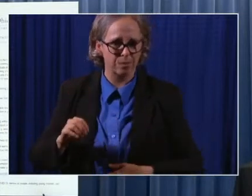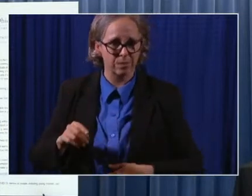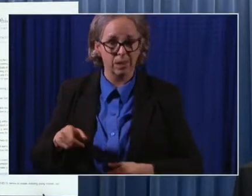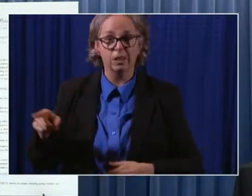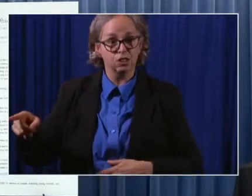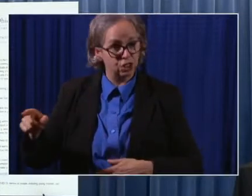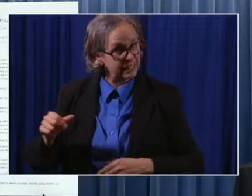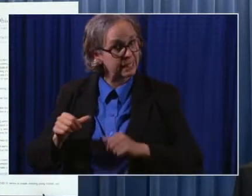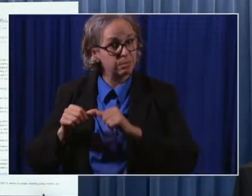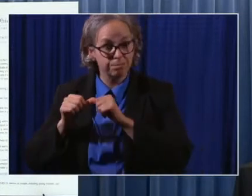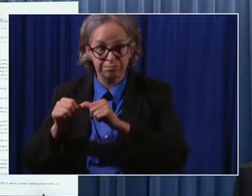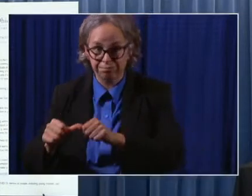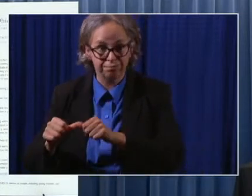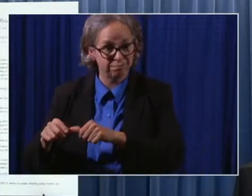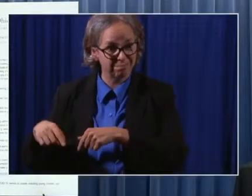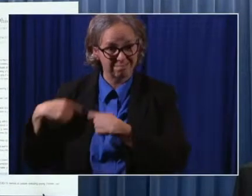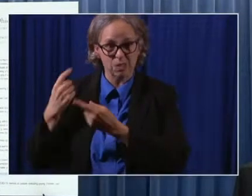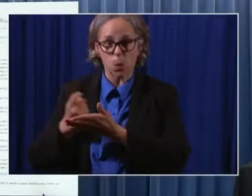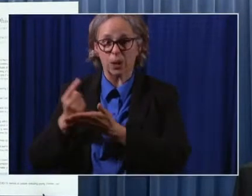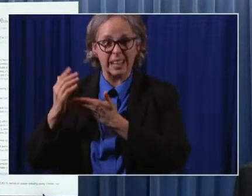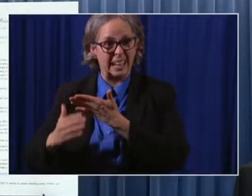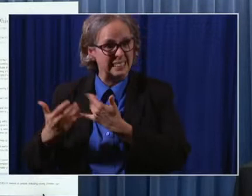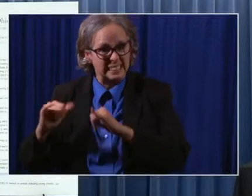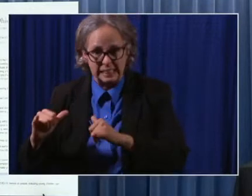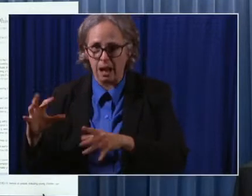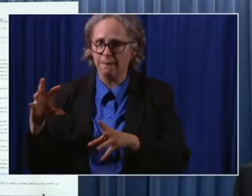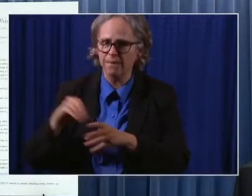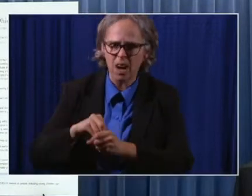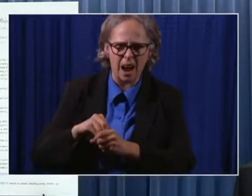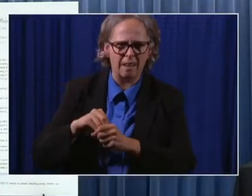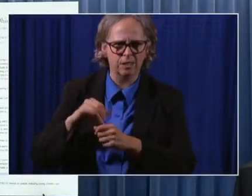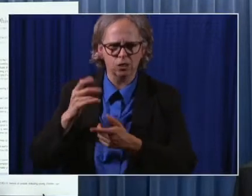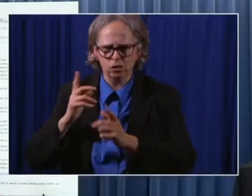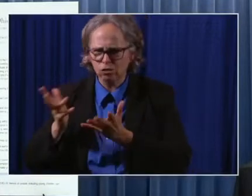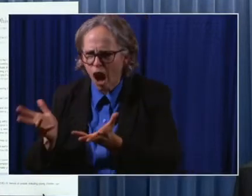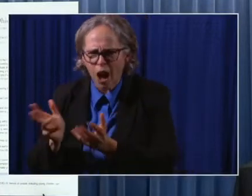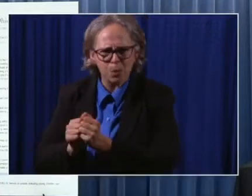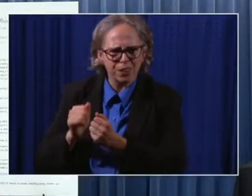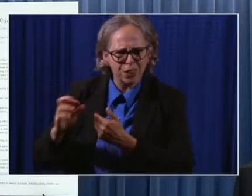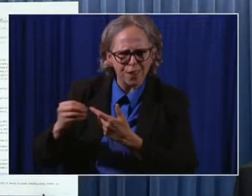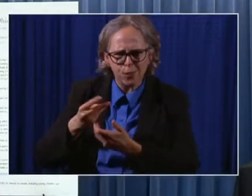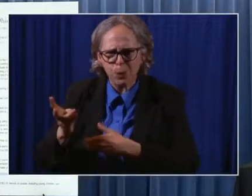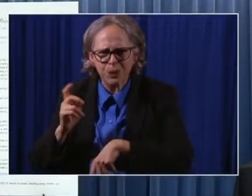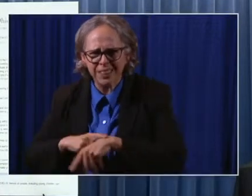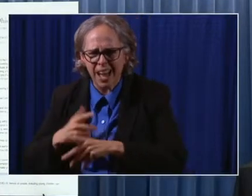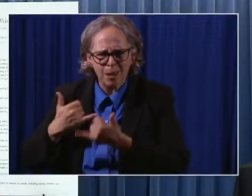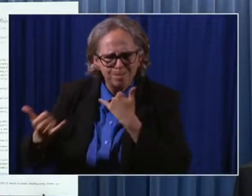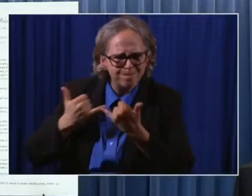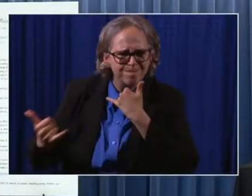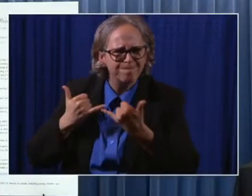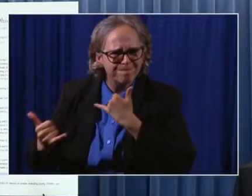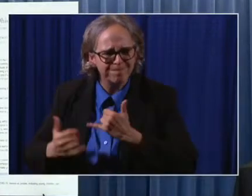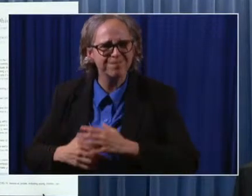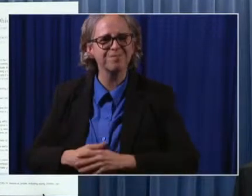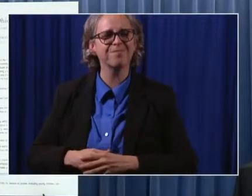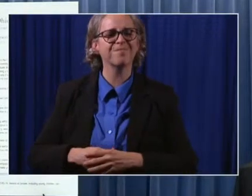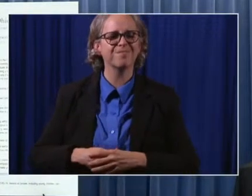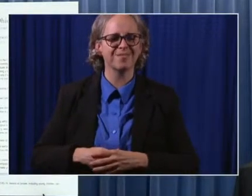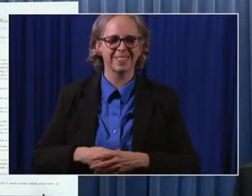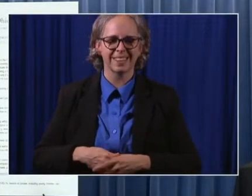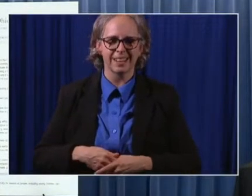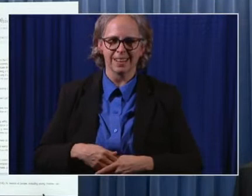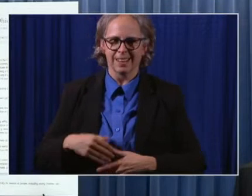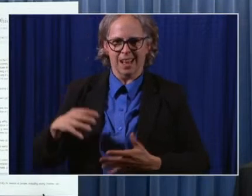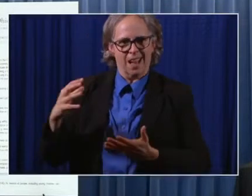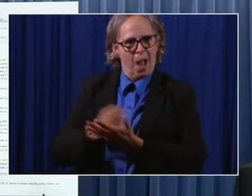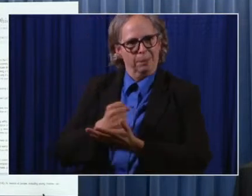this weekend when I talked to her several times. And some of the people who she advised me to call, I had the opportunity to